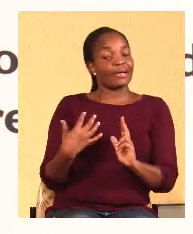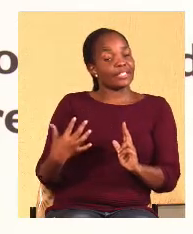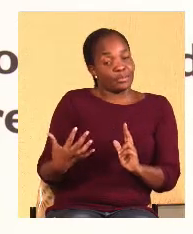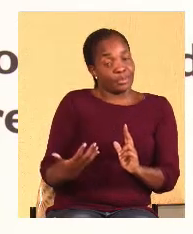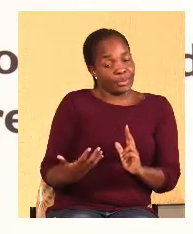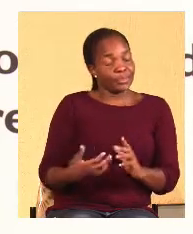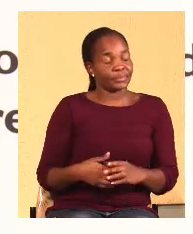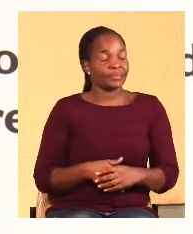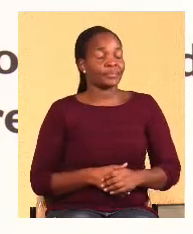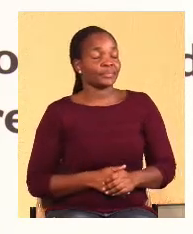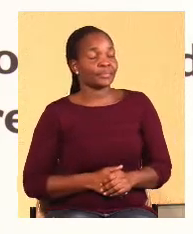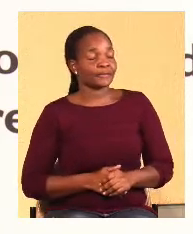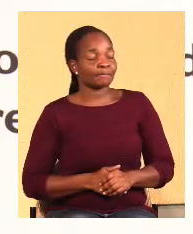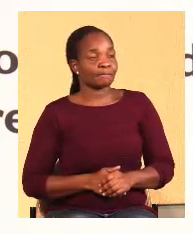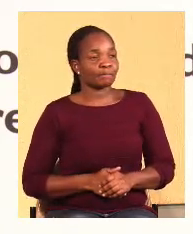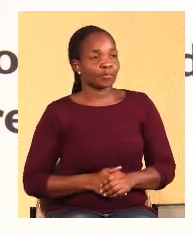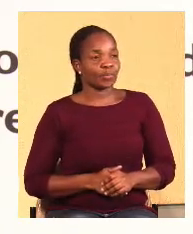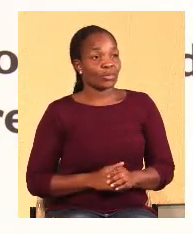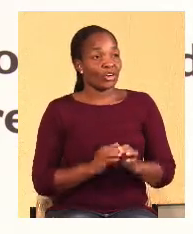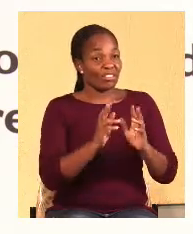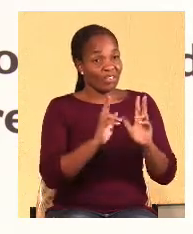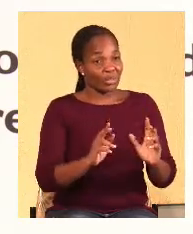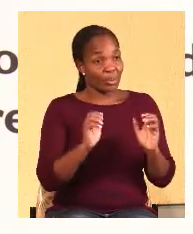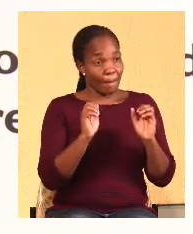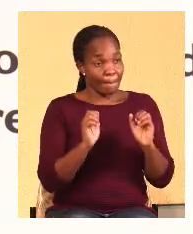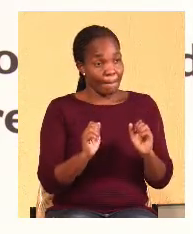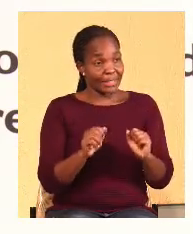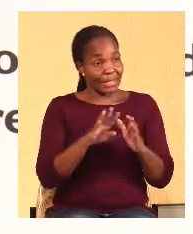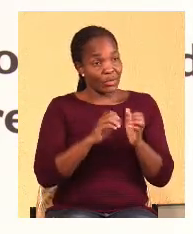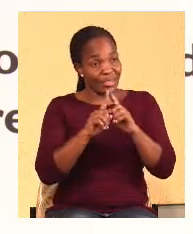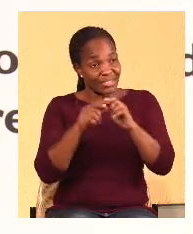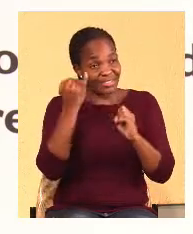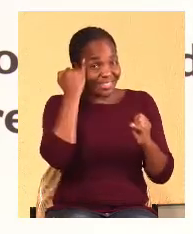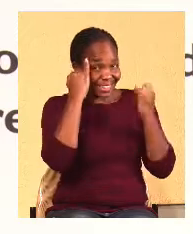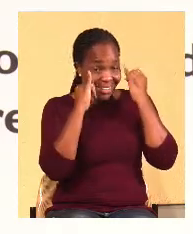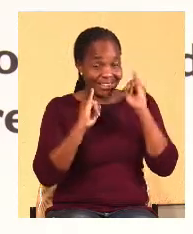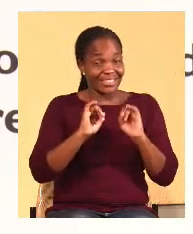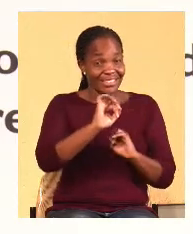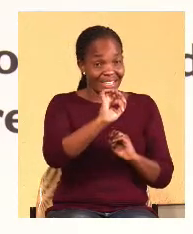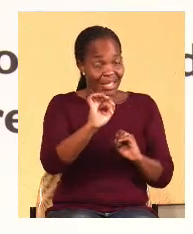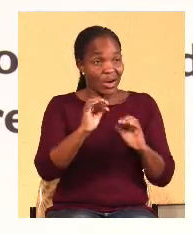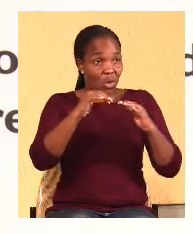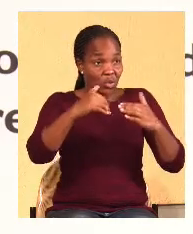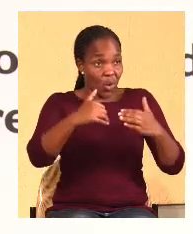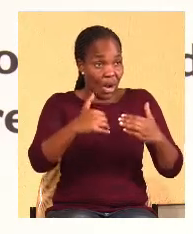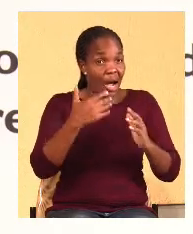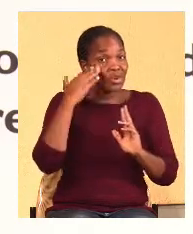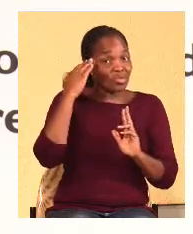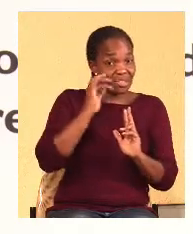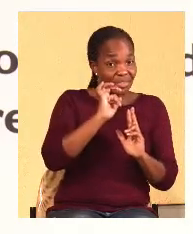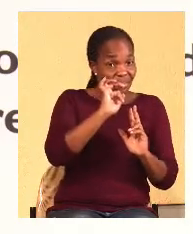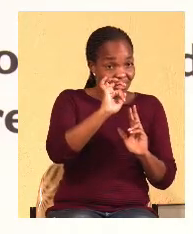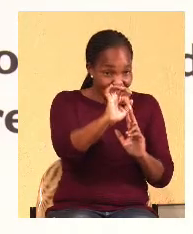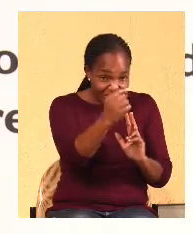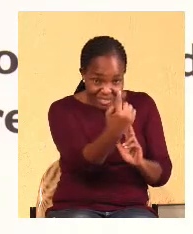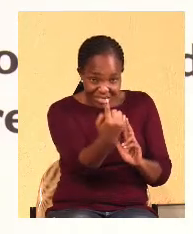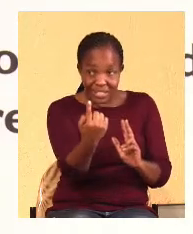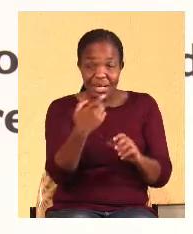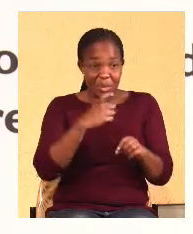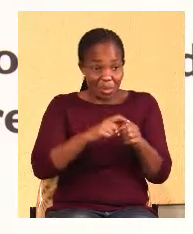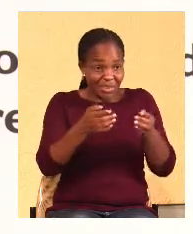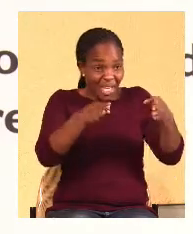have, you know, people also need to be a little bit creative about how they conduct themselves during that period of time.